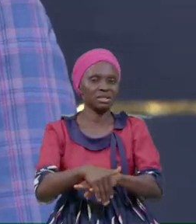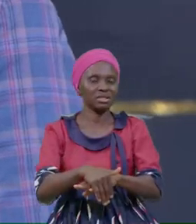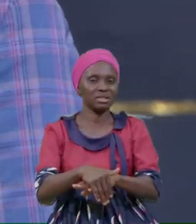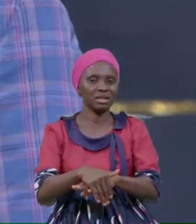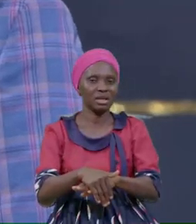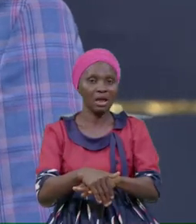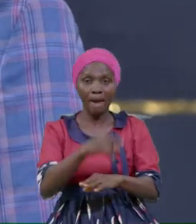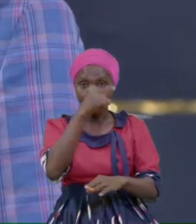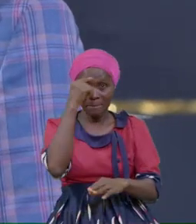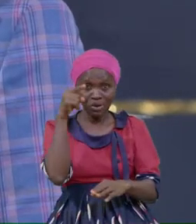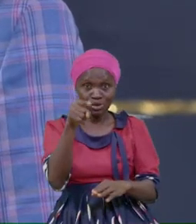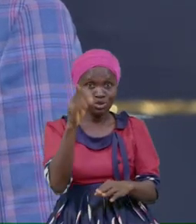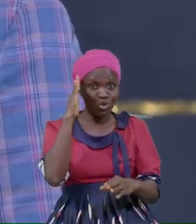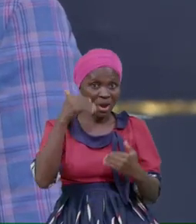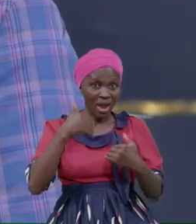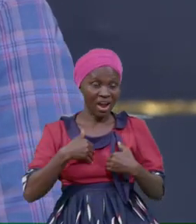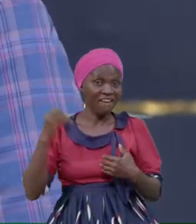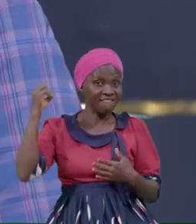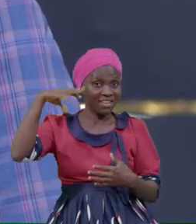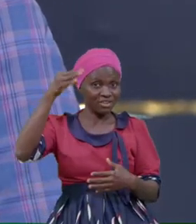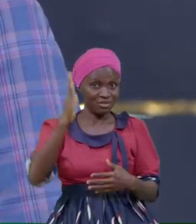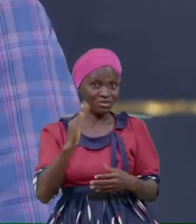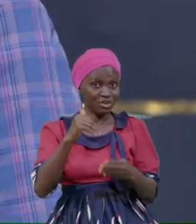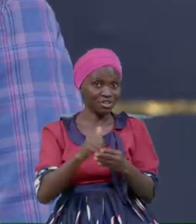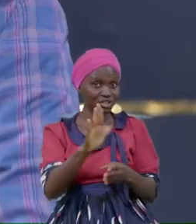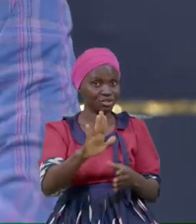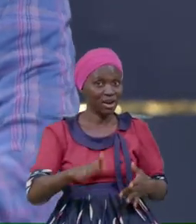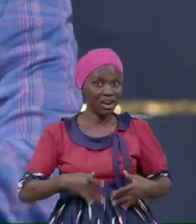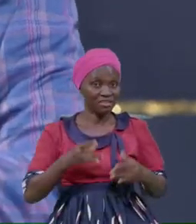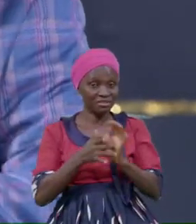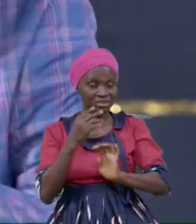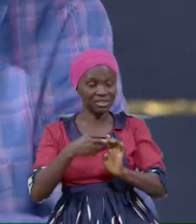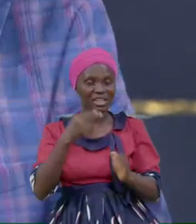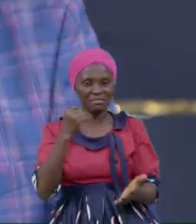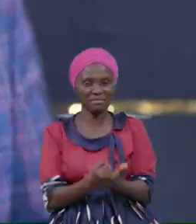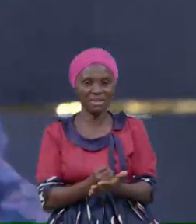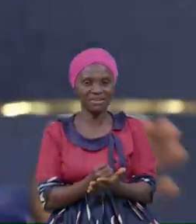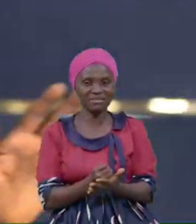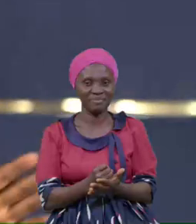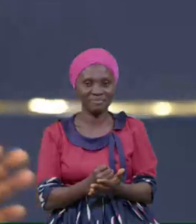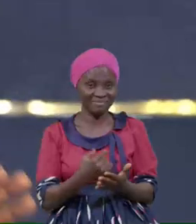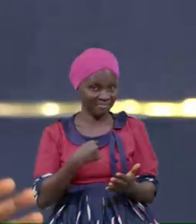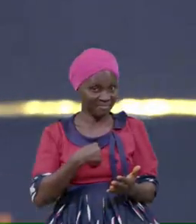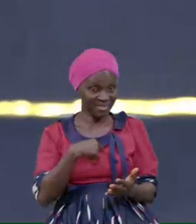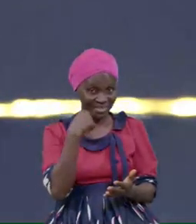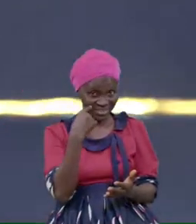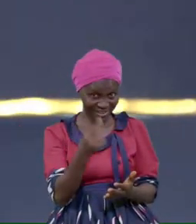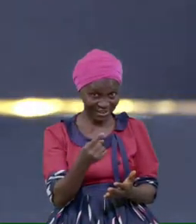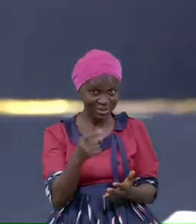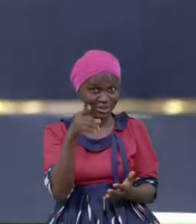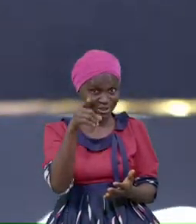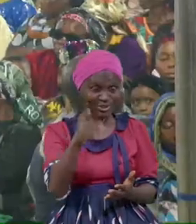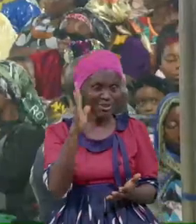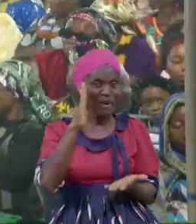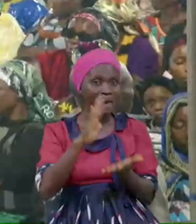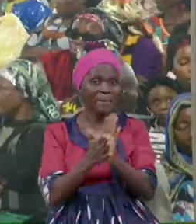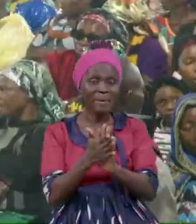grace of God in your life. I'm telling you, you are going to become peculiar.